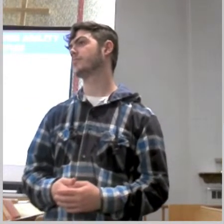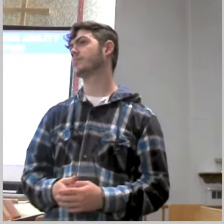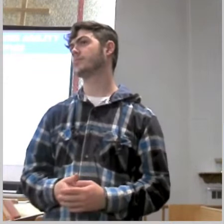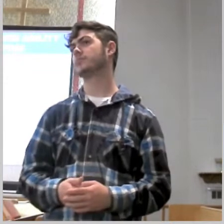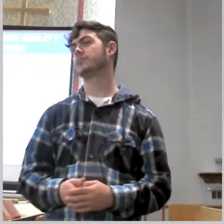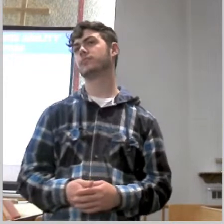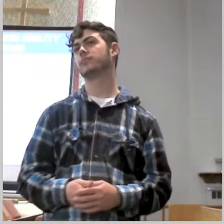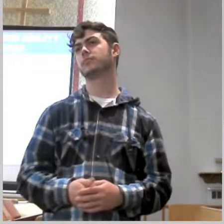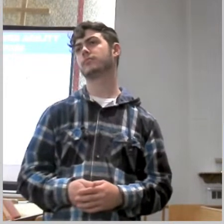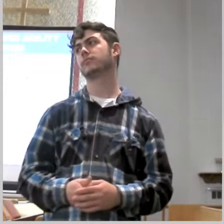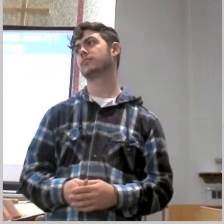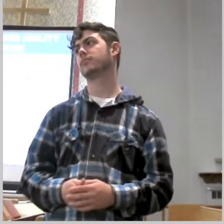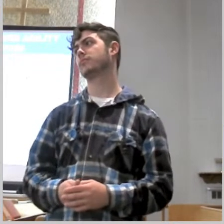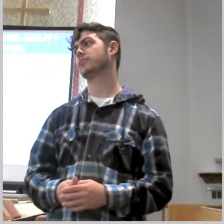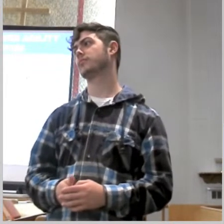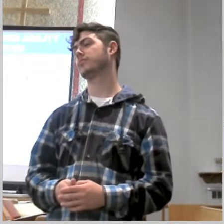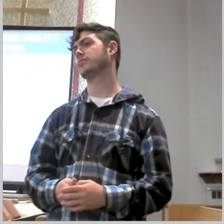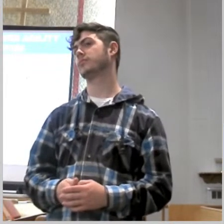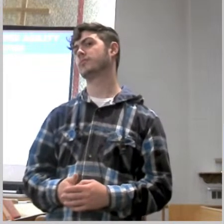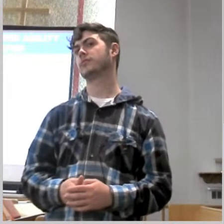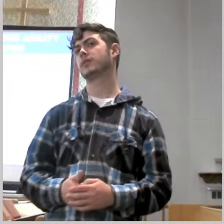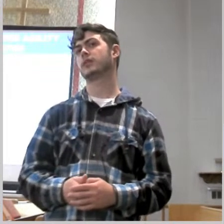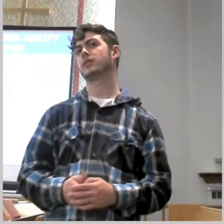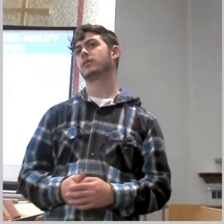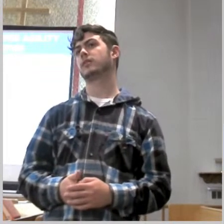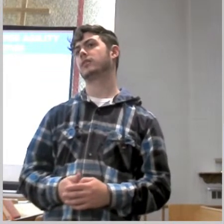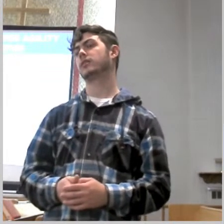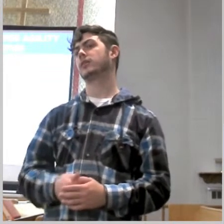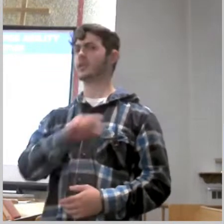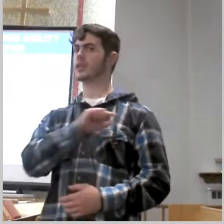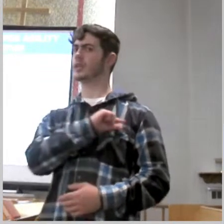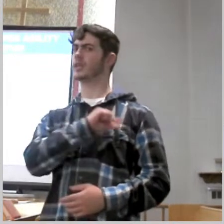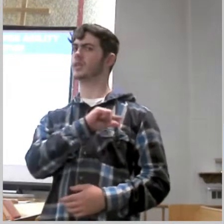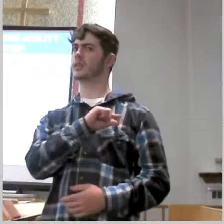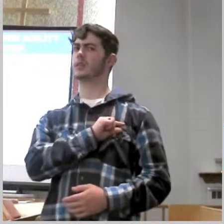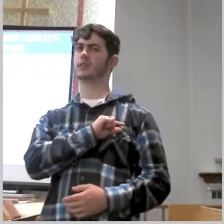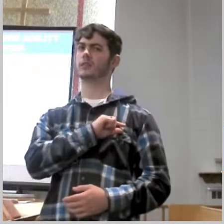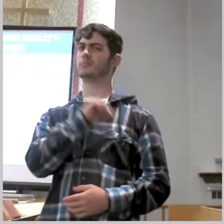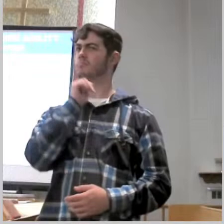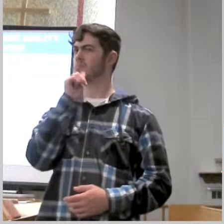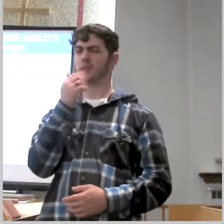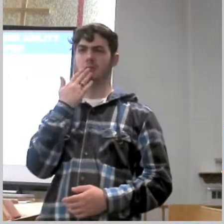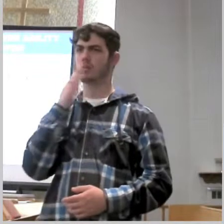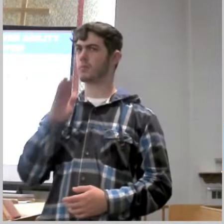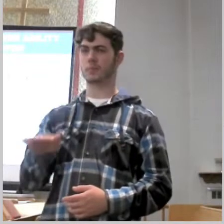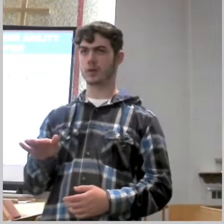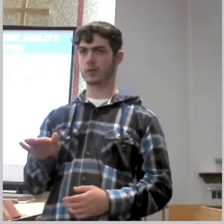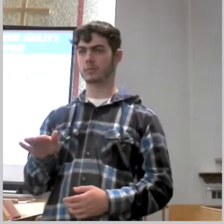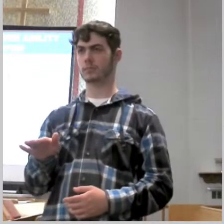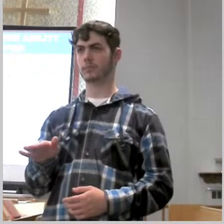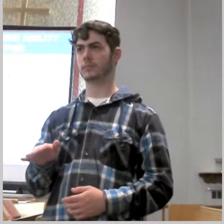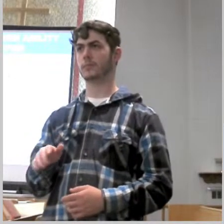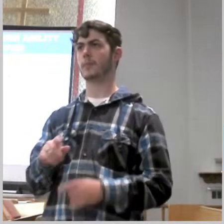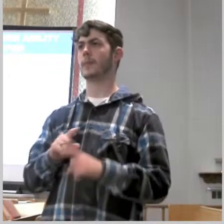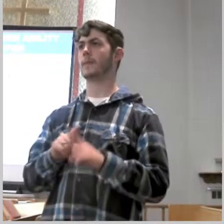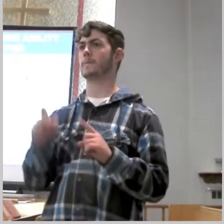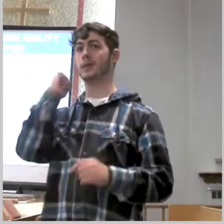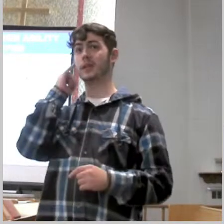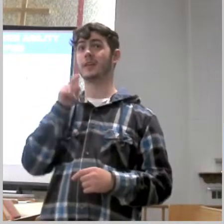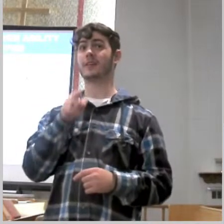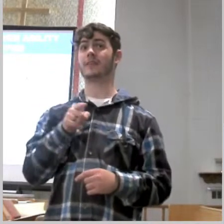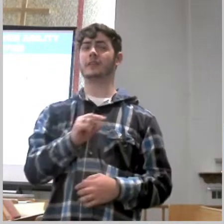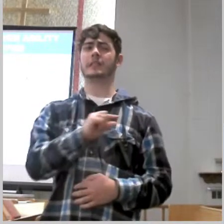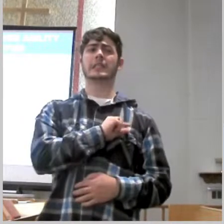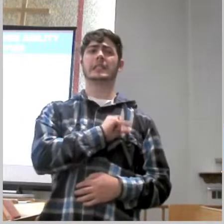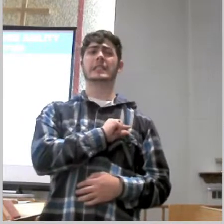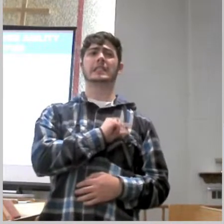guilty. But guilt is not necessarily a bad motivation. Guilt is a bad motivation if you're giving to